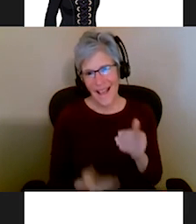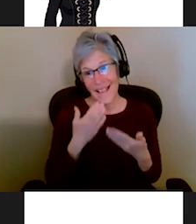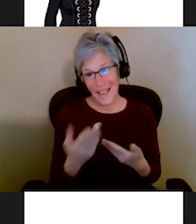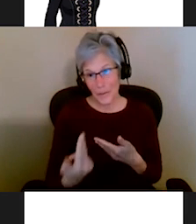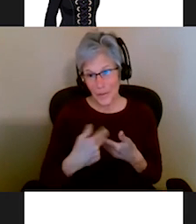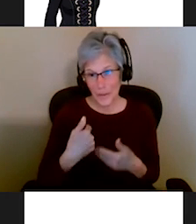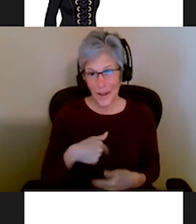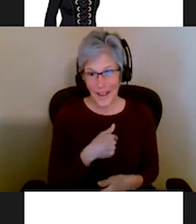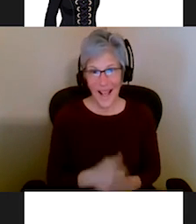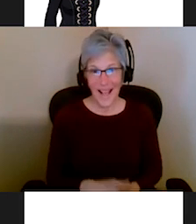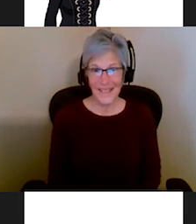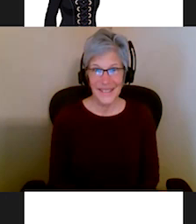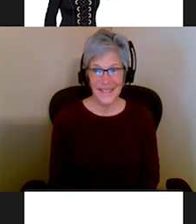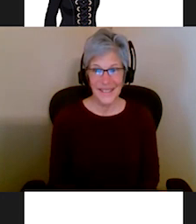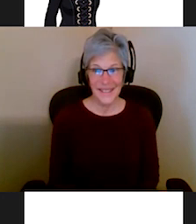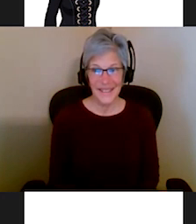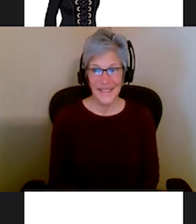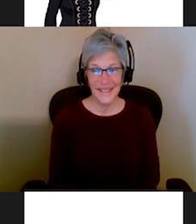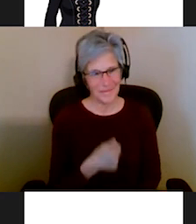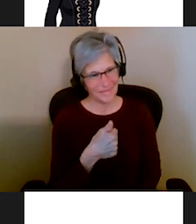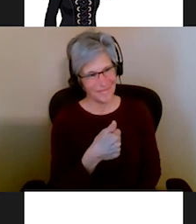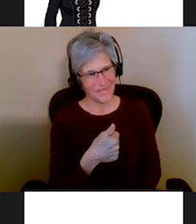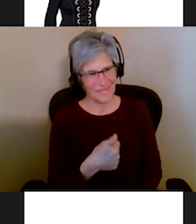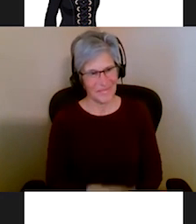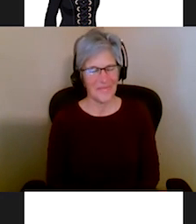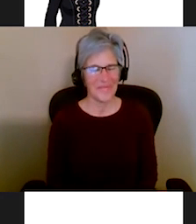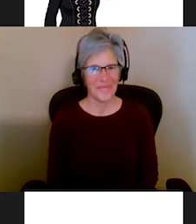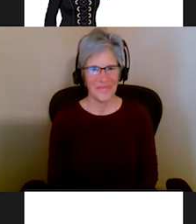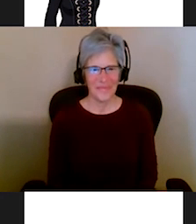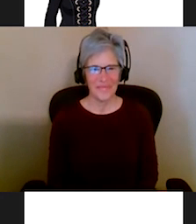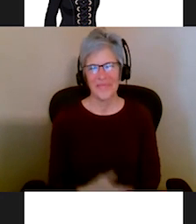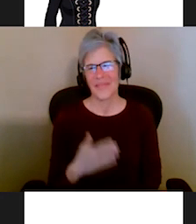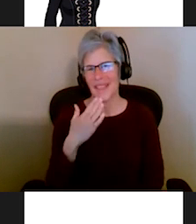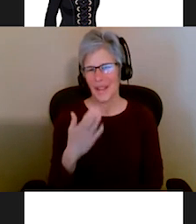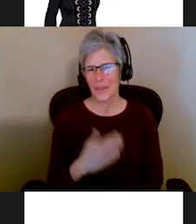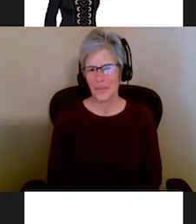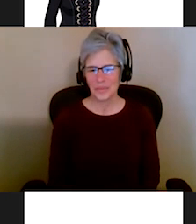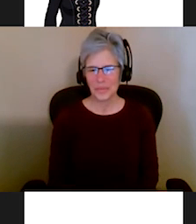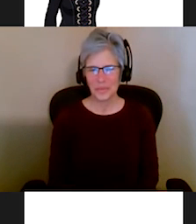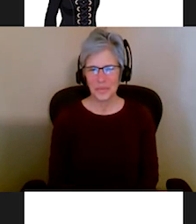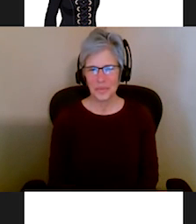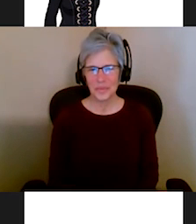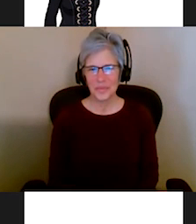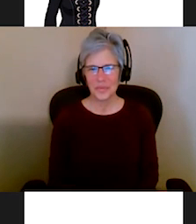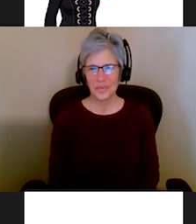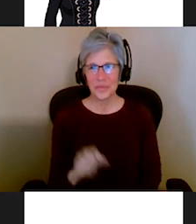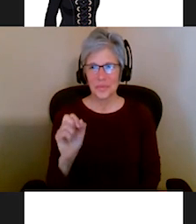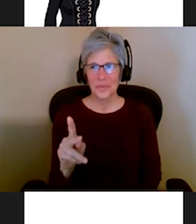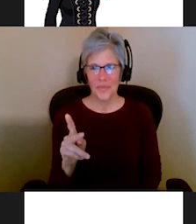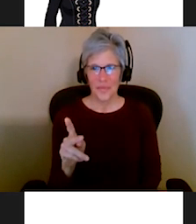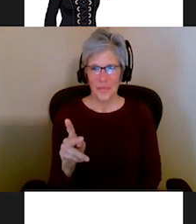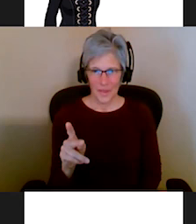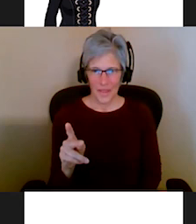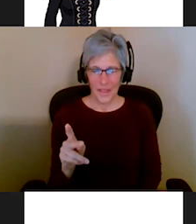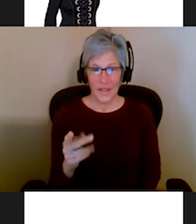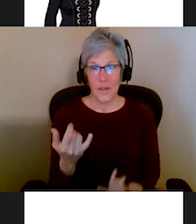You're welcome. Thank you. Okay, so we're going to take, as